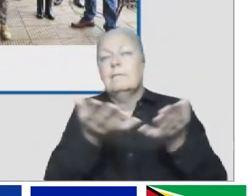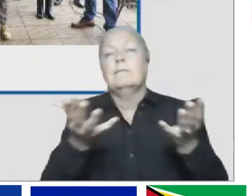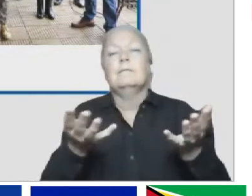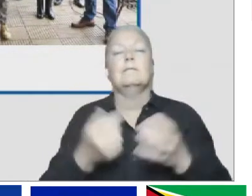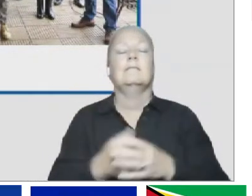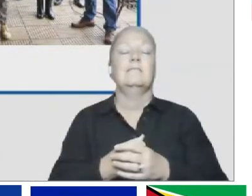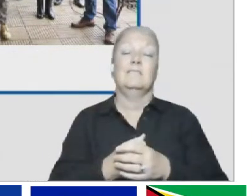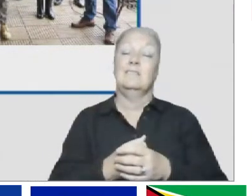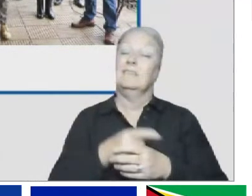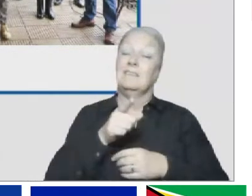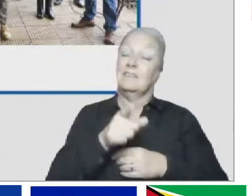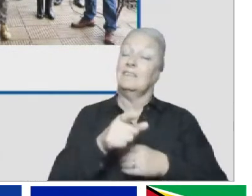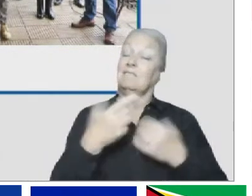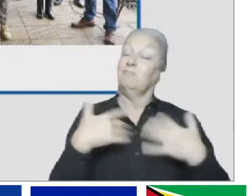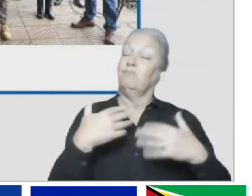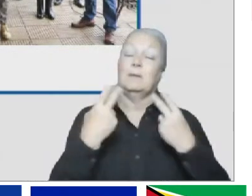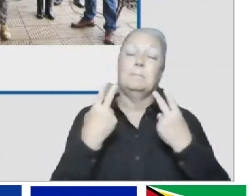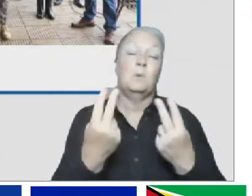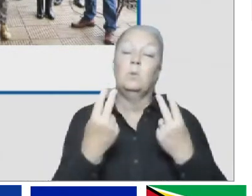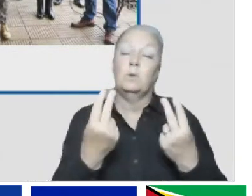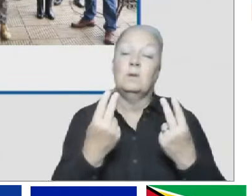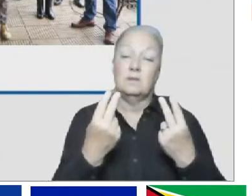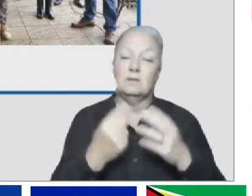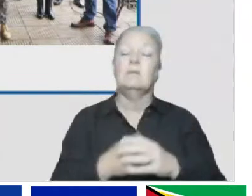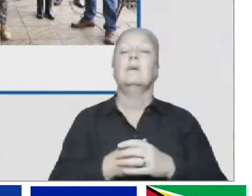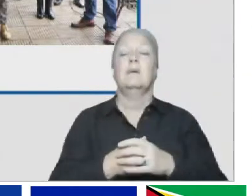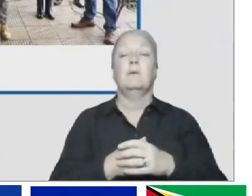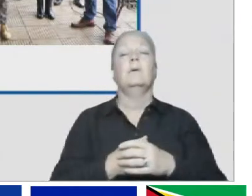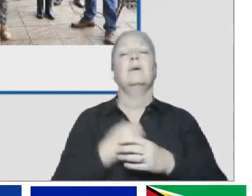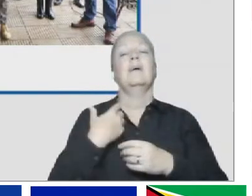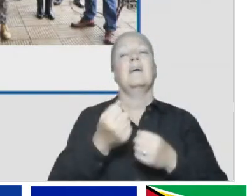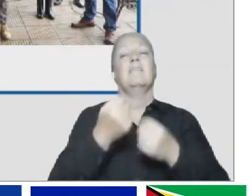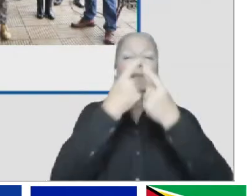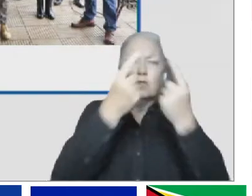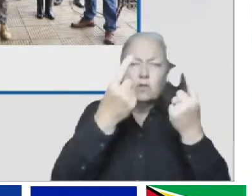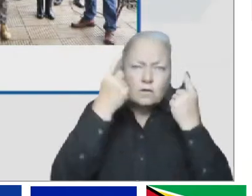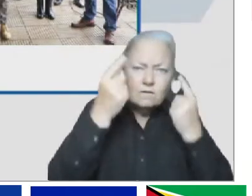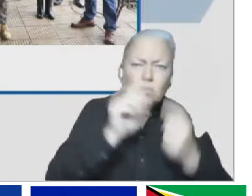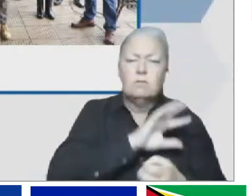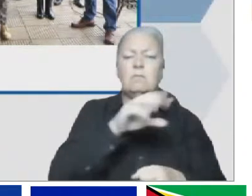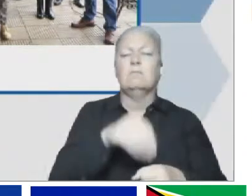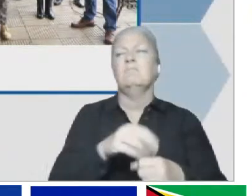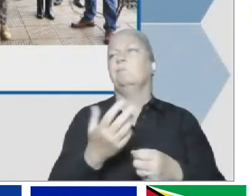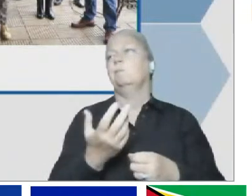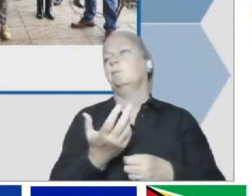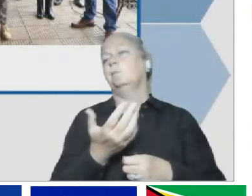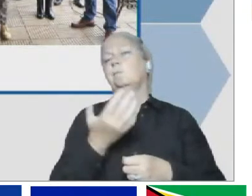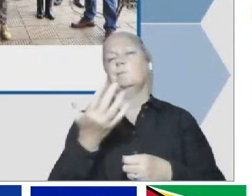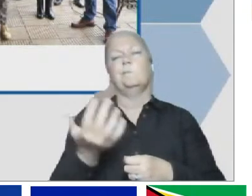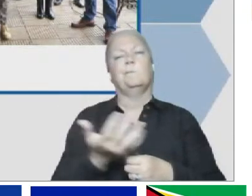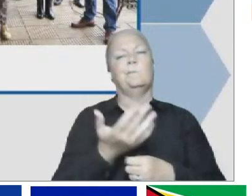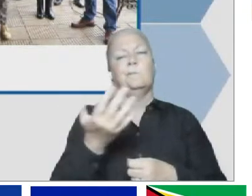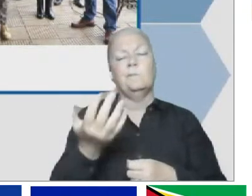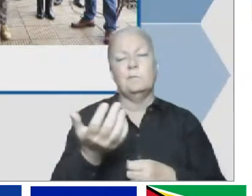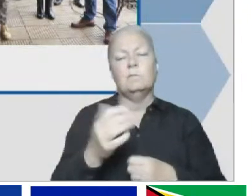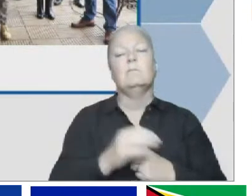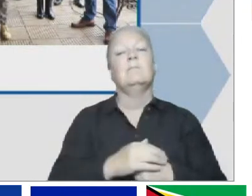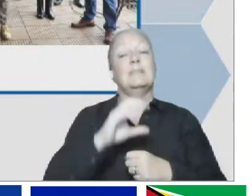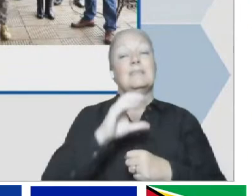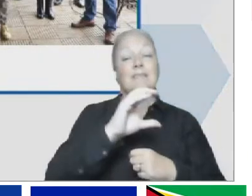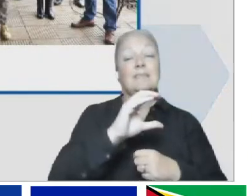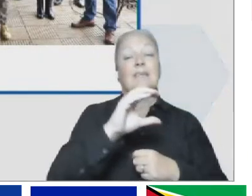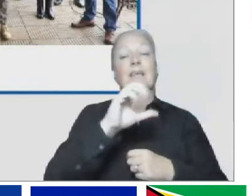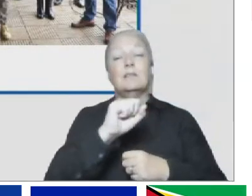different players, universities, and civil society players from the